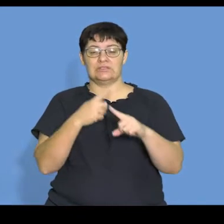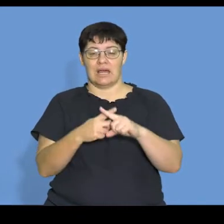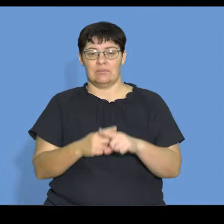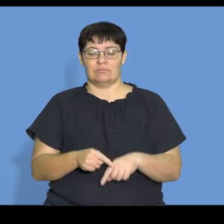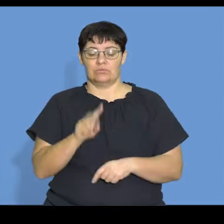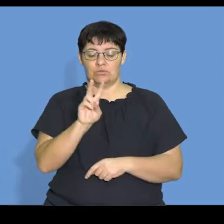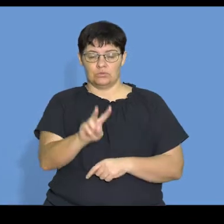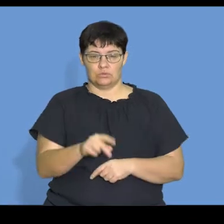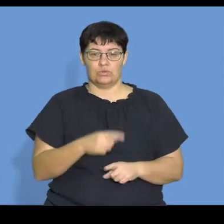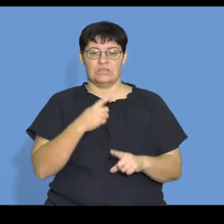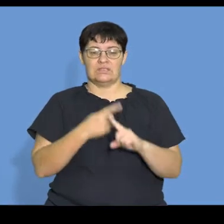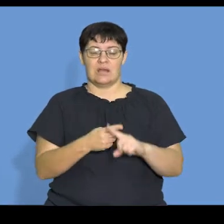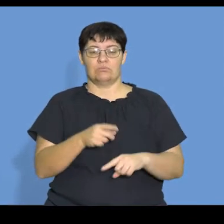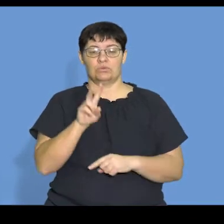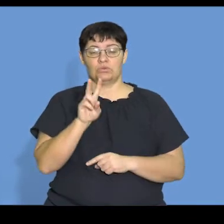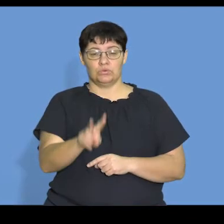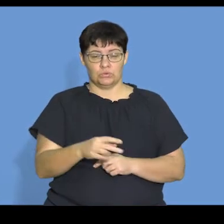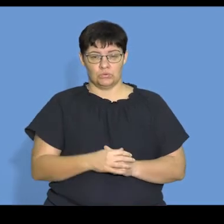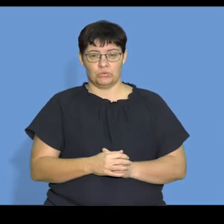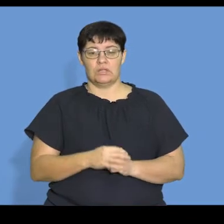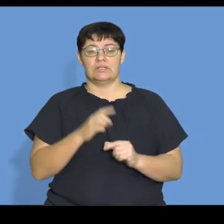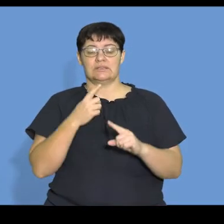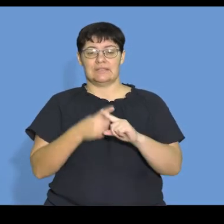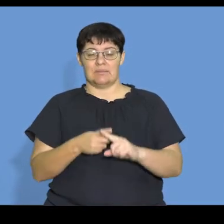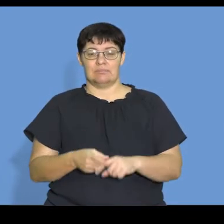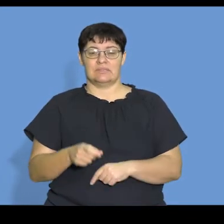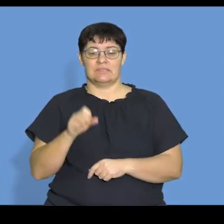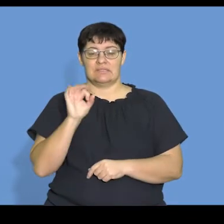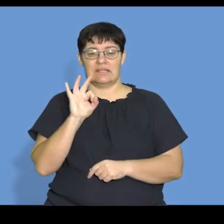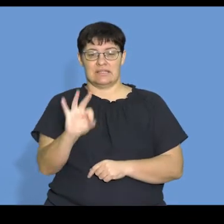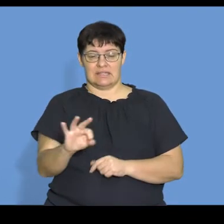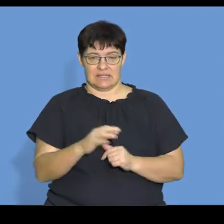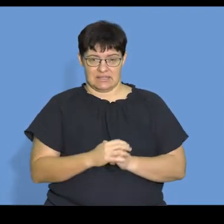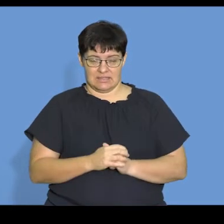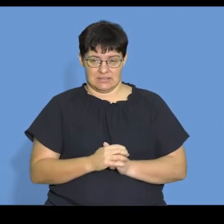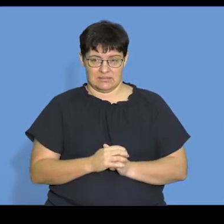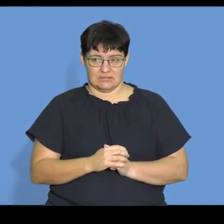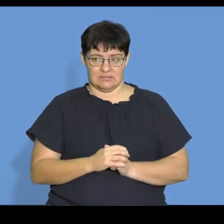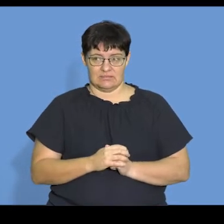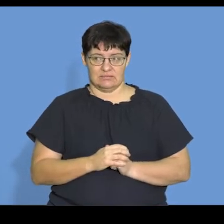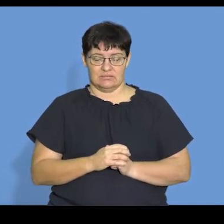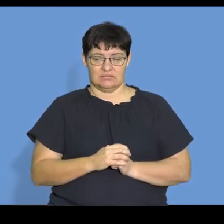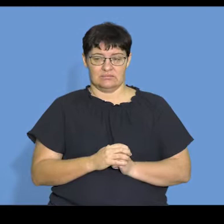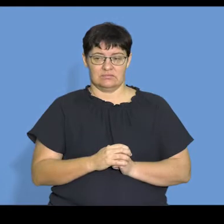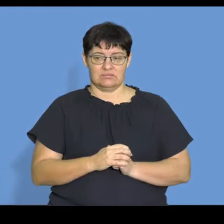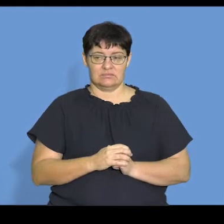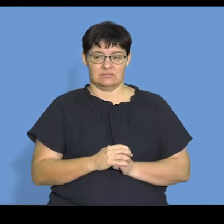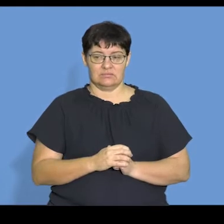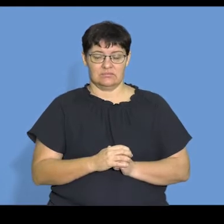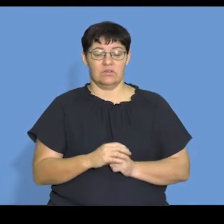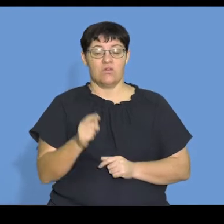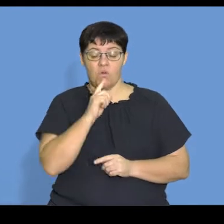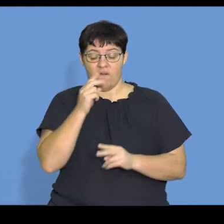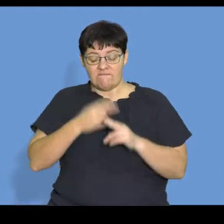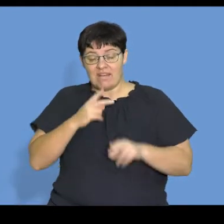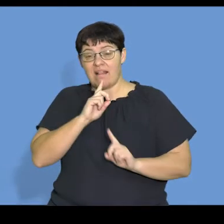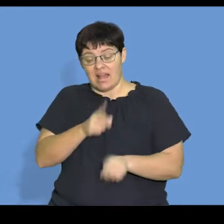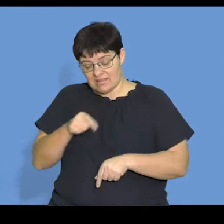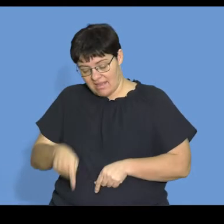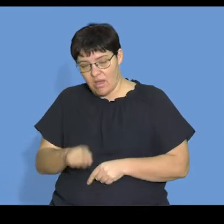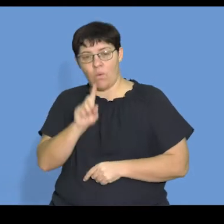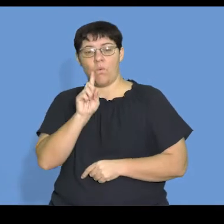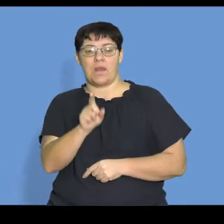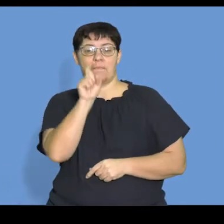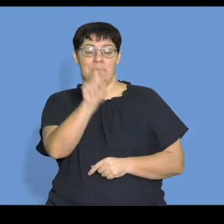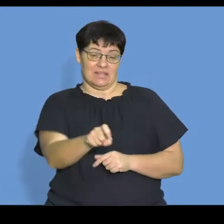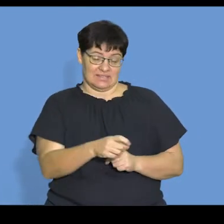2 multiplied by 2 multiplied by 3, right? Remember I said your final answer must always be